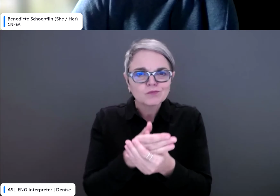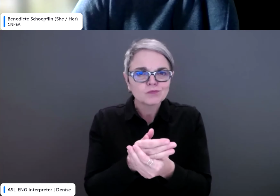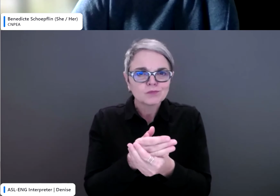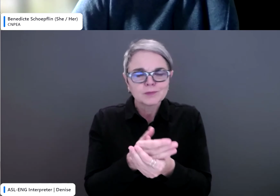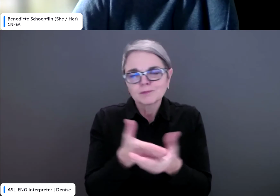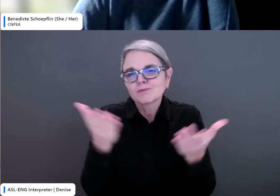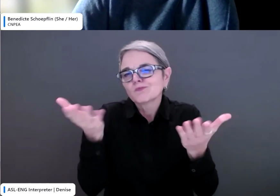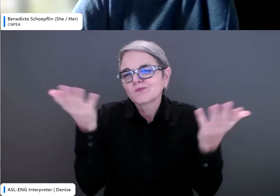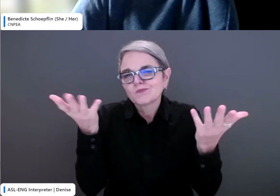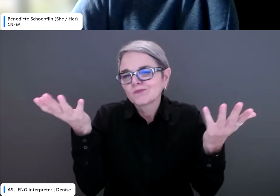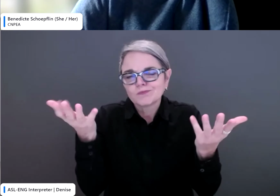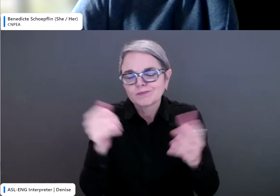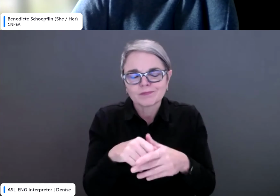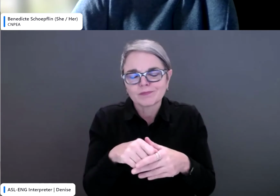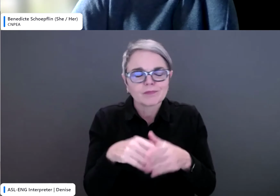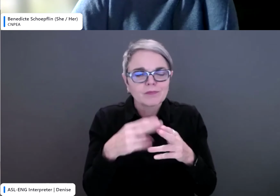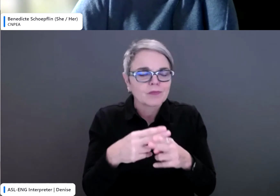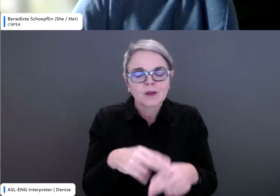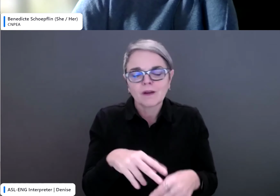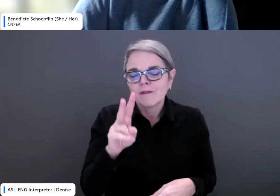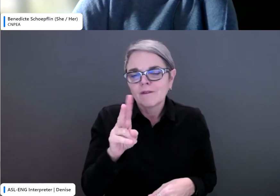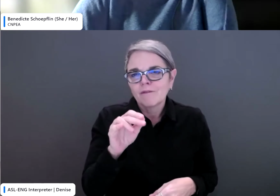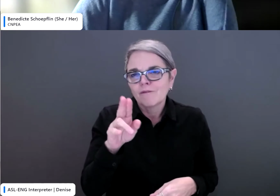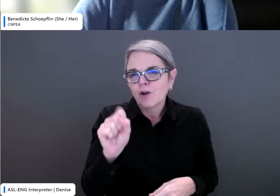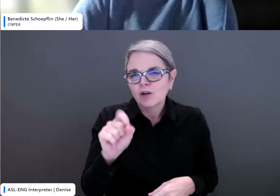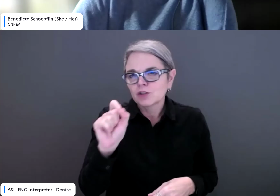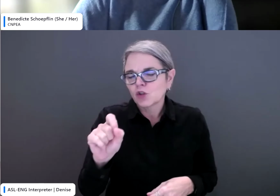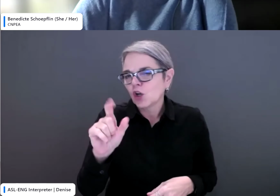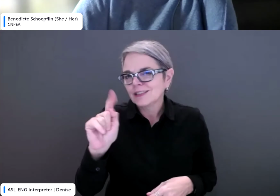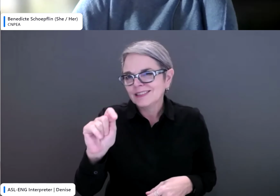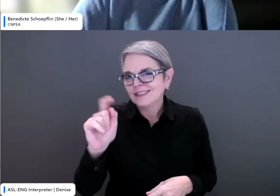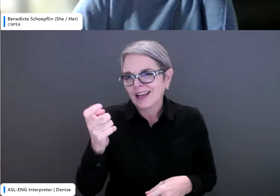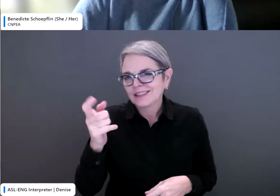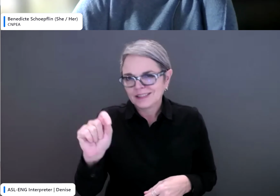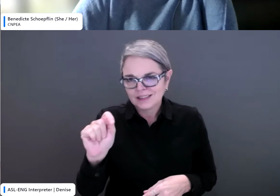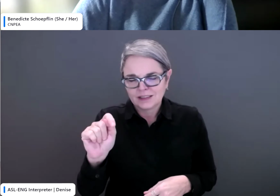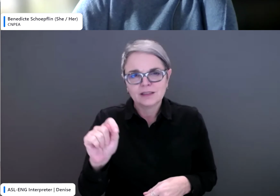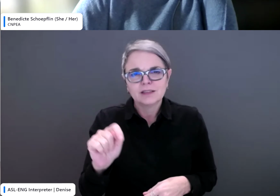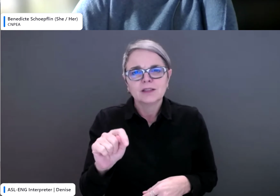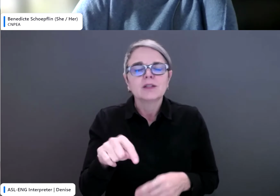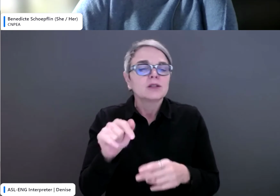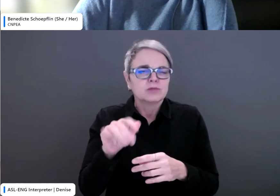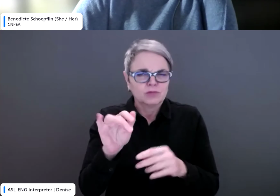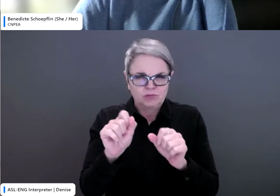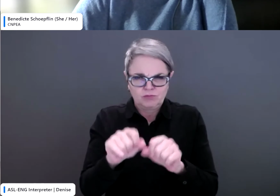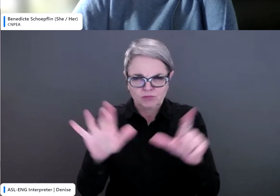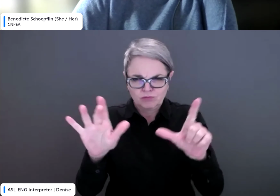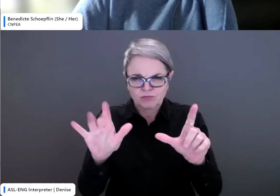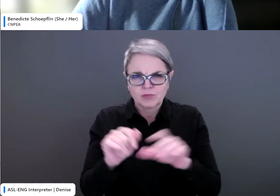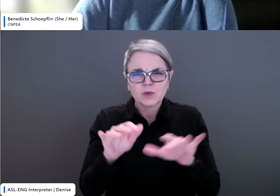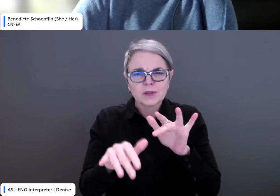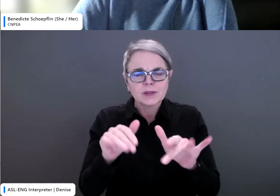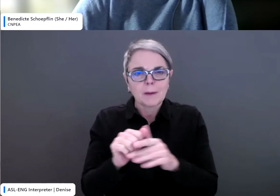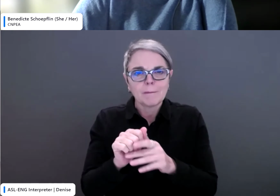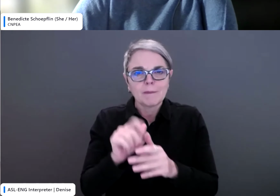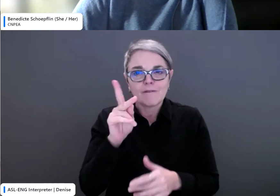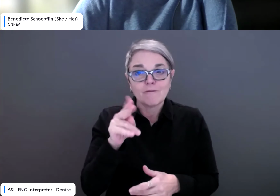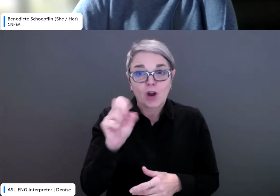it virus.txt. You open it, you type the word virus in it, and you go to a website called